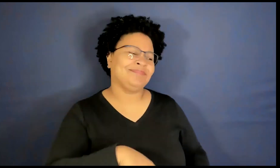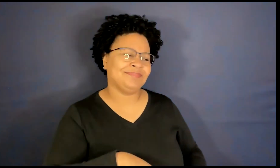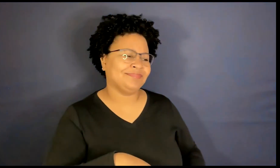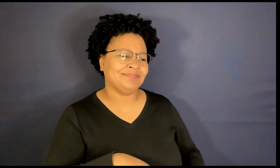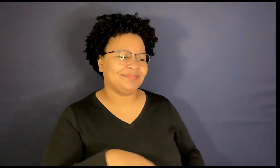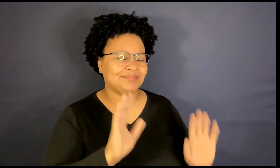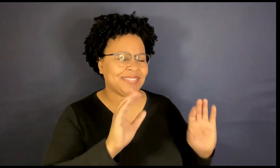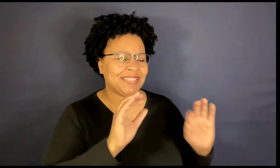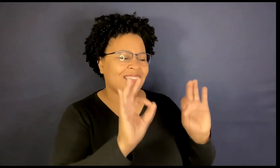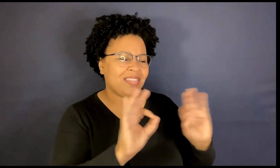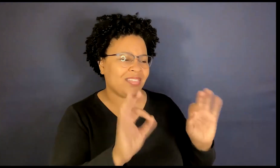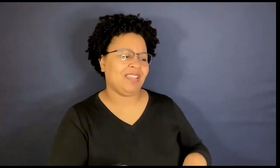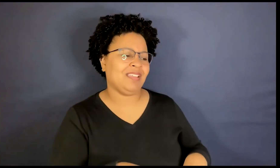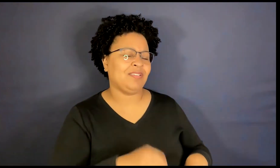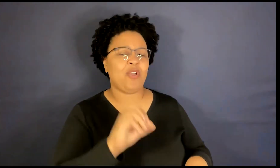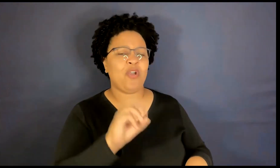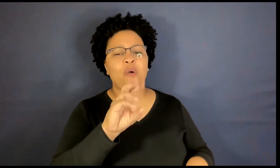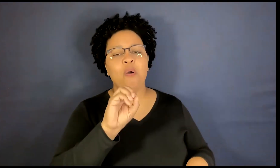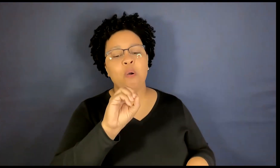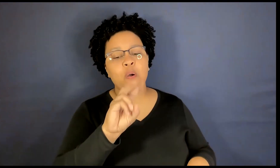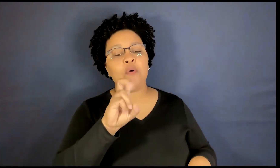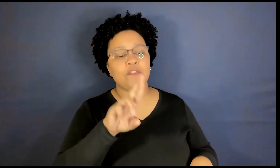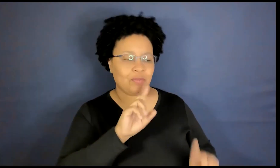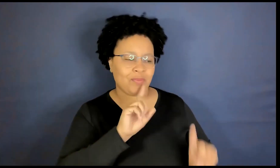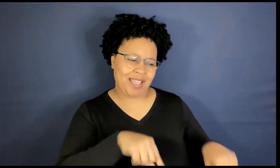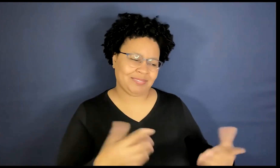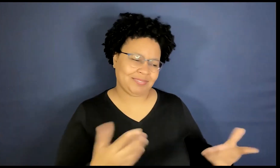That it's not a thing. There's no there.